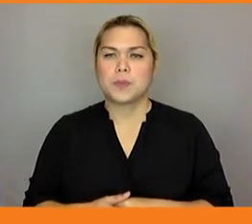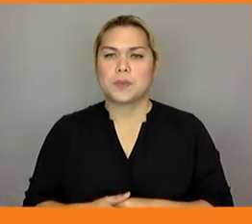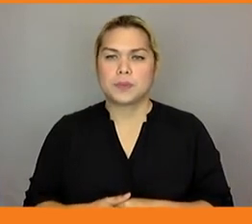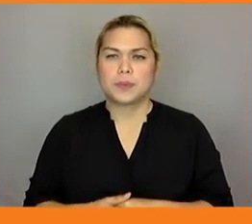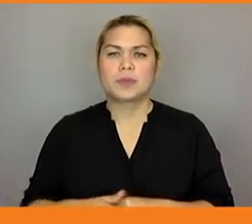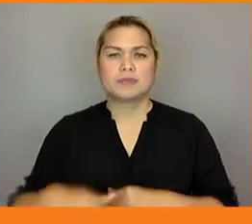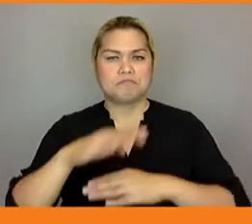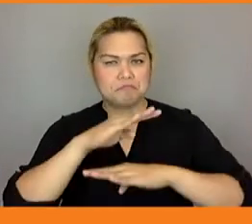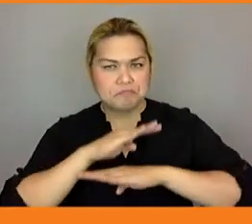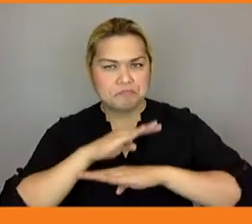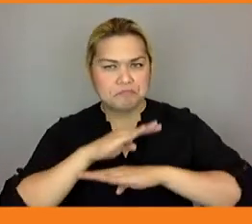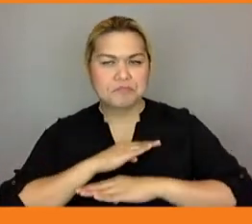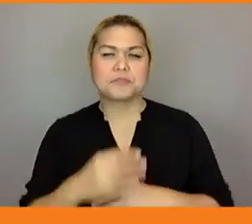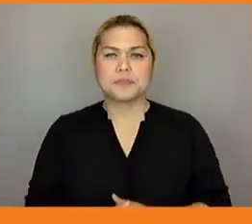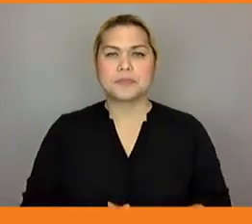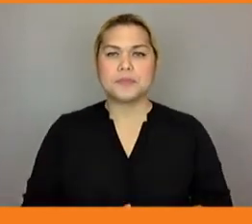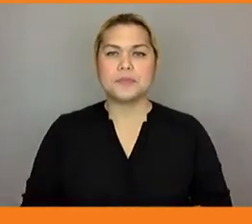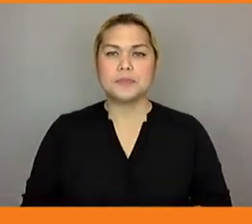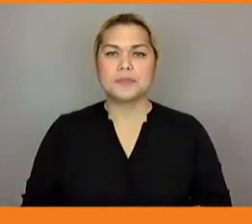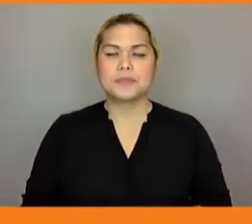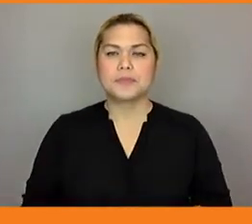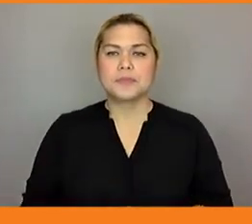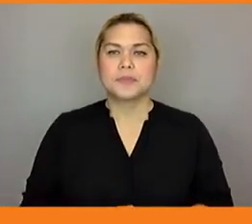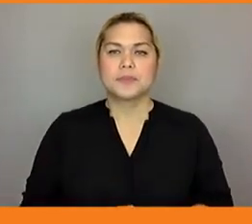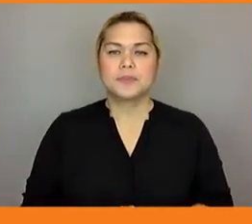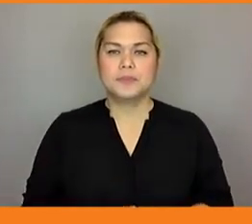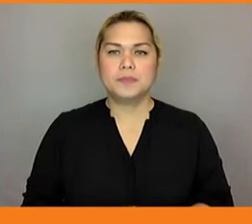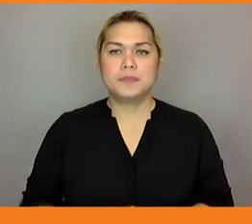And your proposal to include